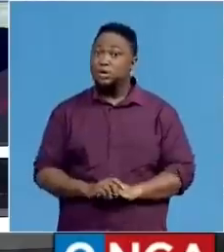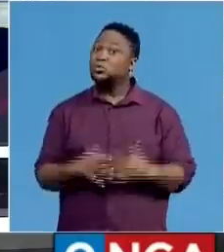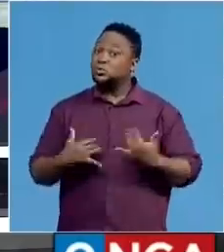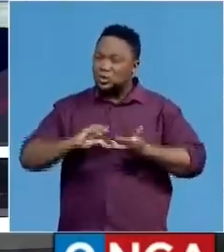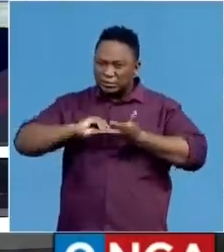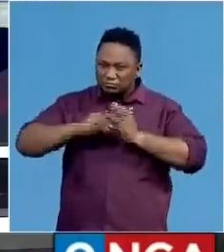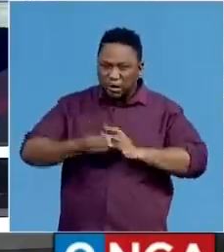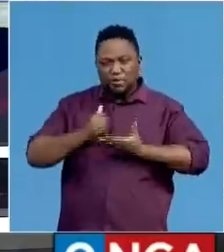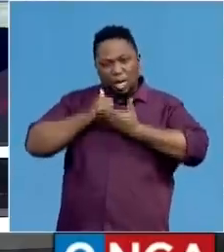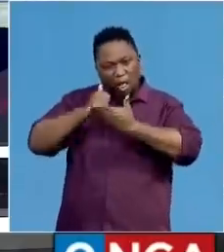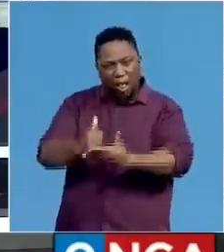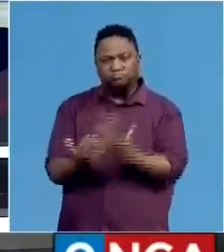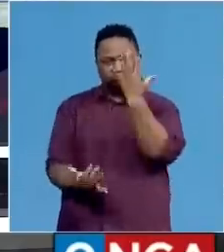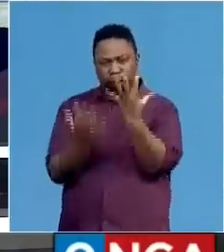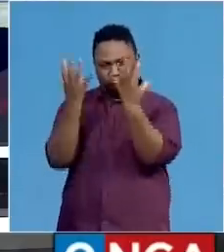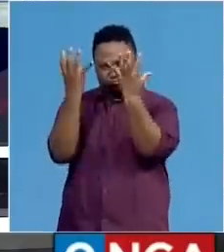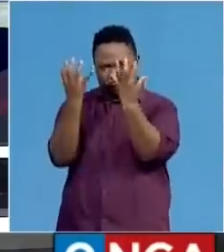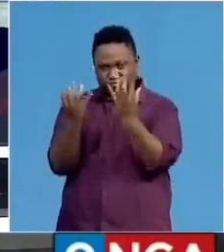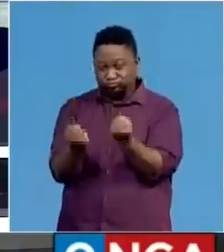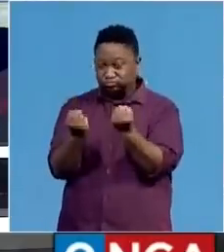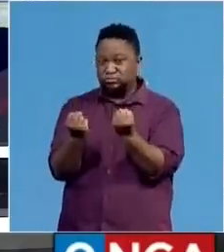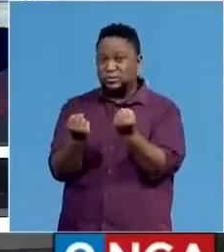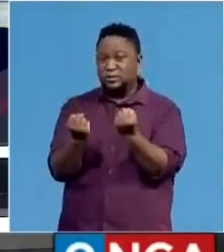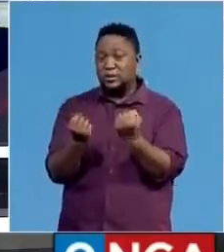are helping to try and extinguish that blaze. Predictions or